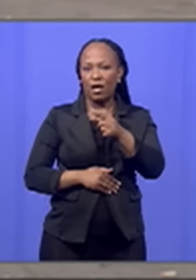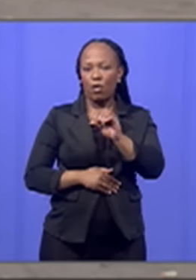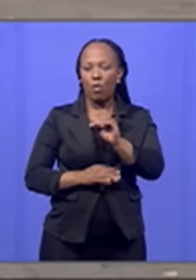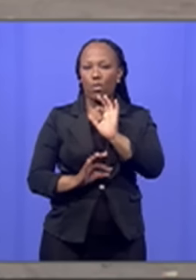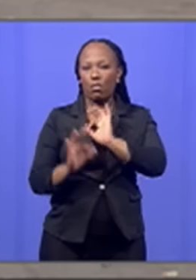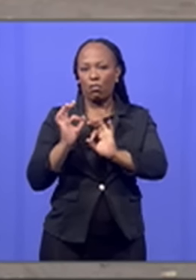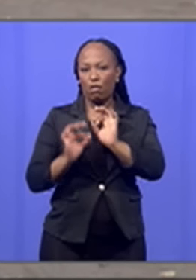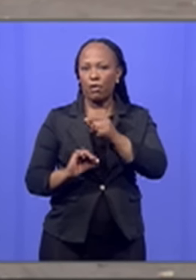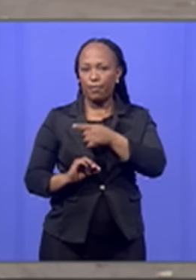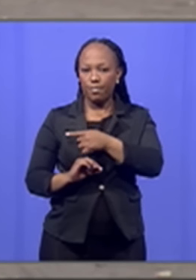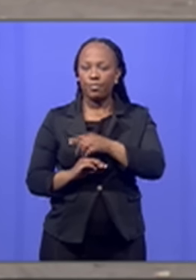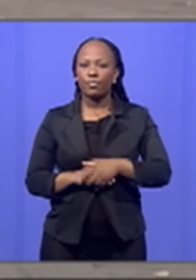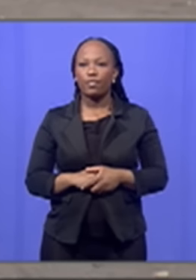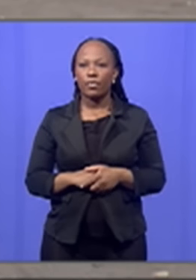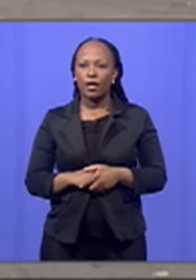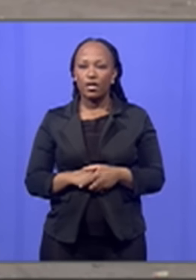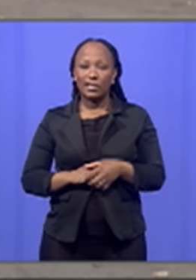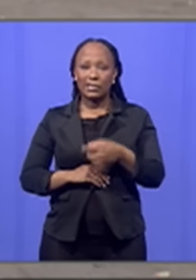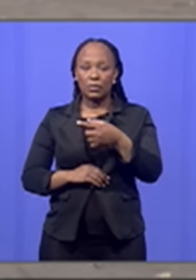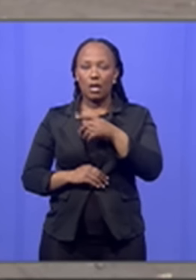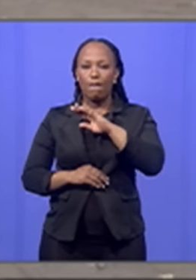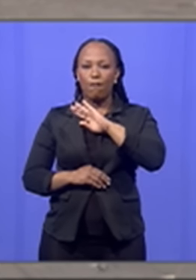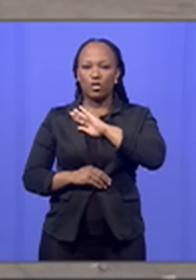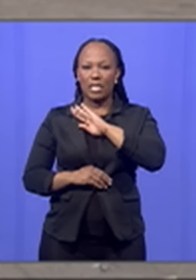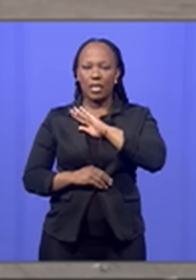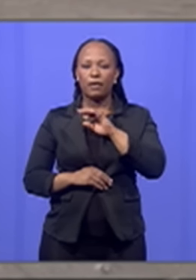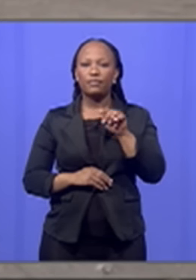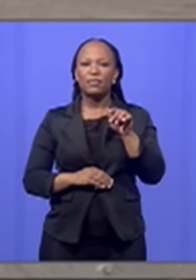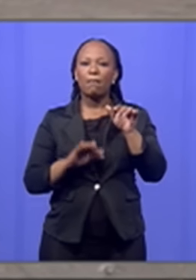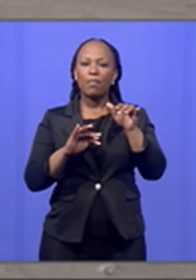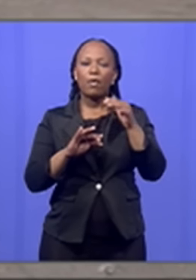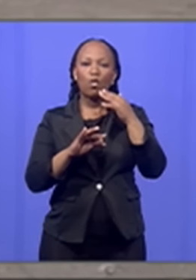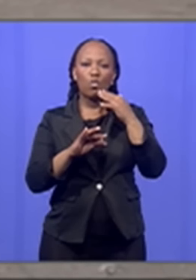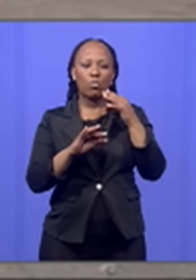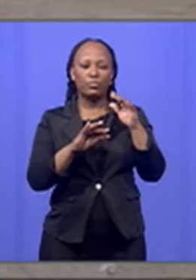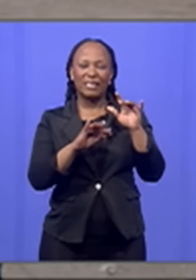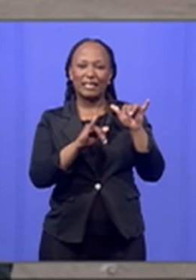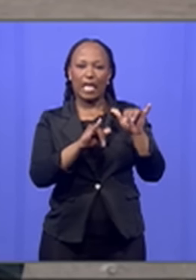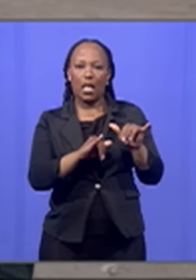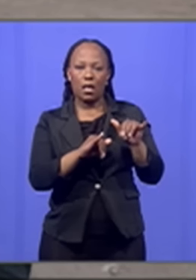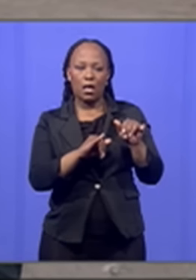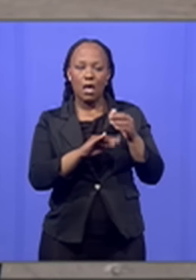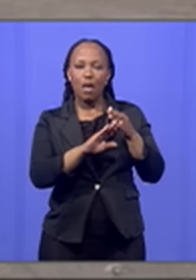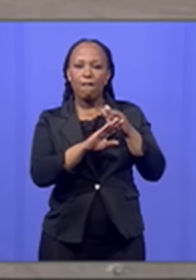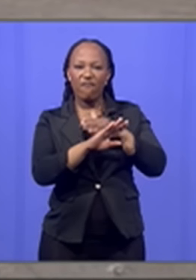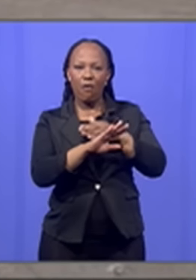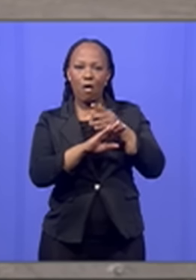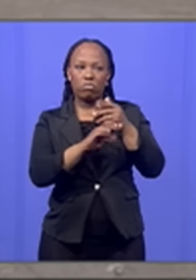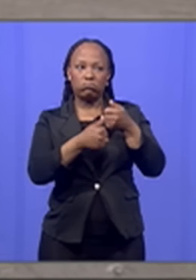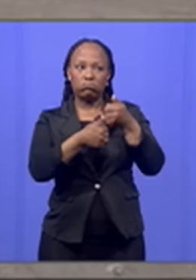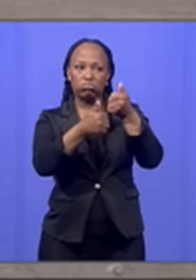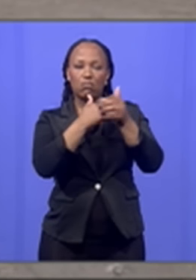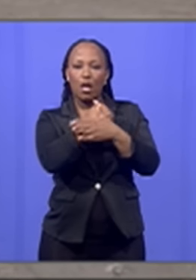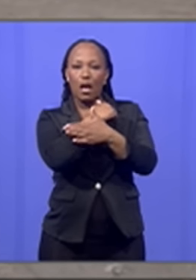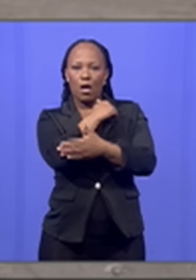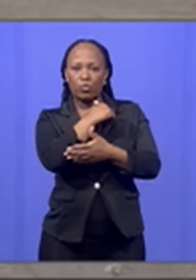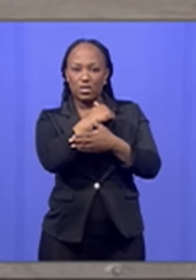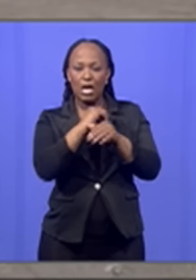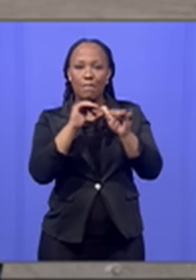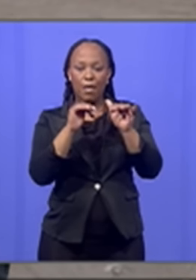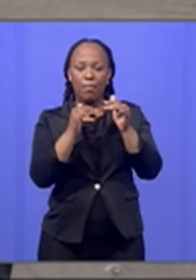Dipalopalo kwa Musina kwa lefelong le go bewang bafaladi kwa teng pele ba busediwa morago kwa dinageng tsa bone di ile kwa tlase mme bangwe ba